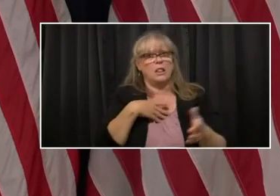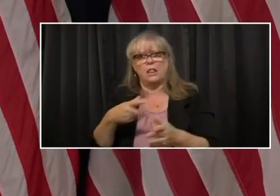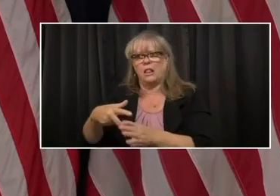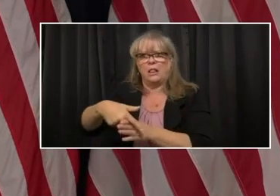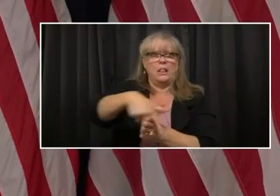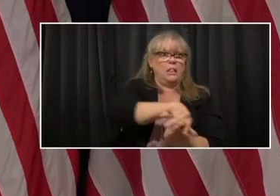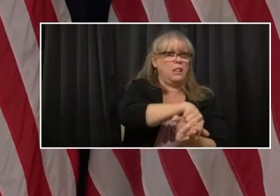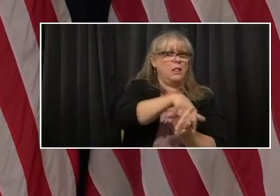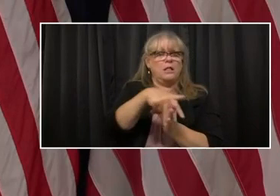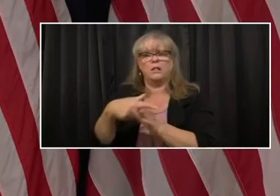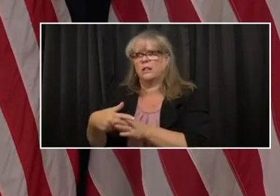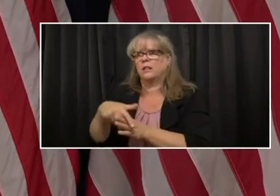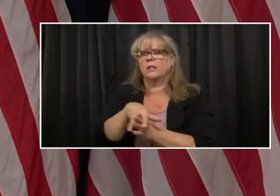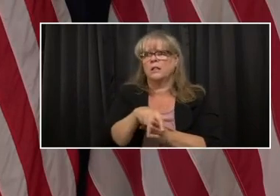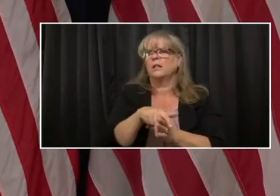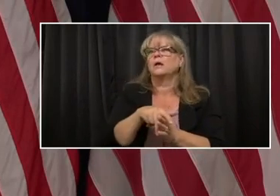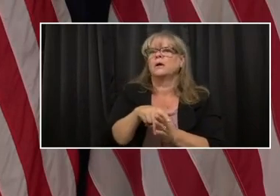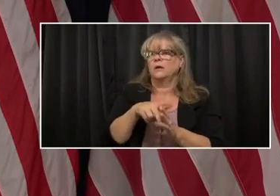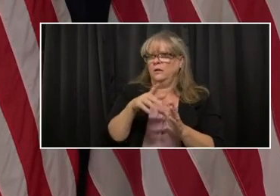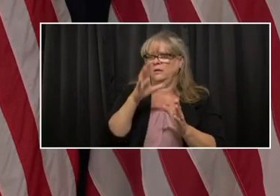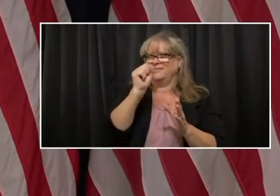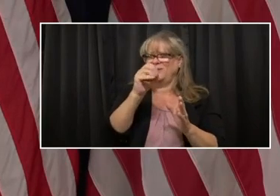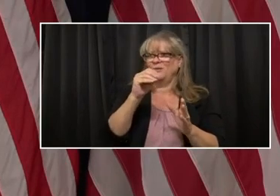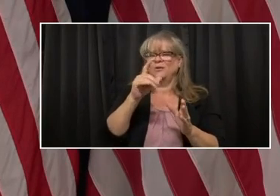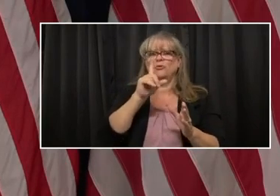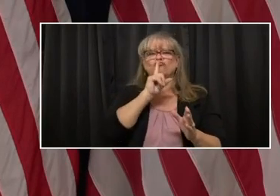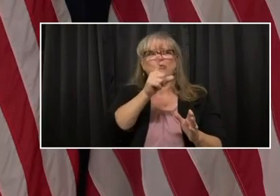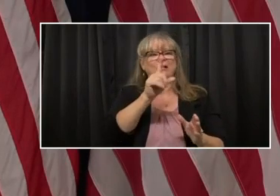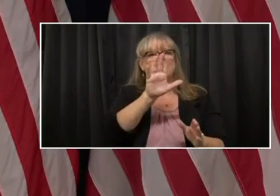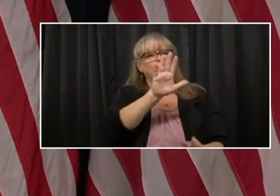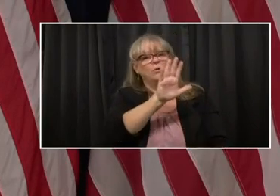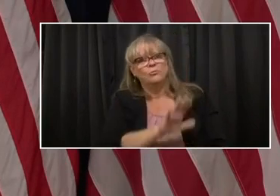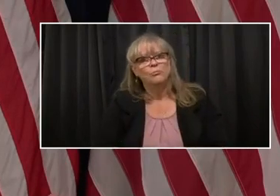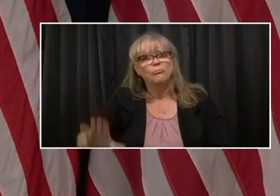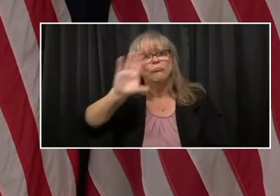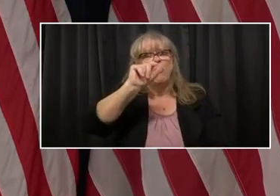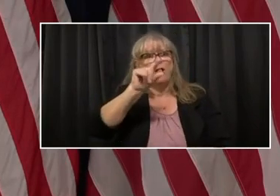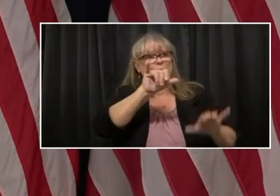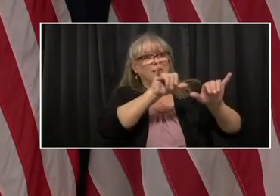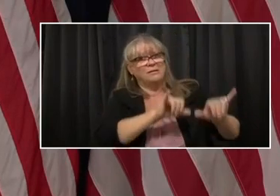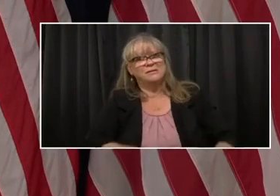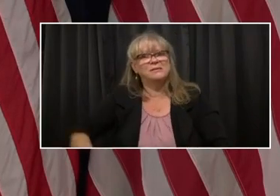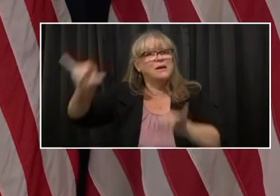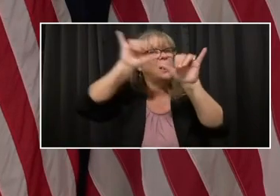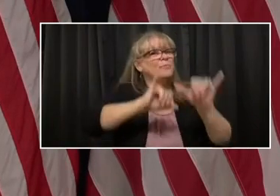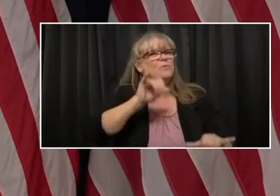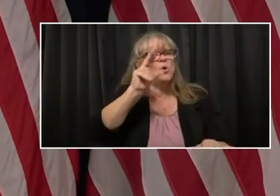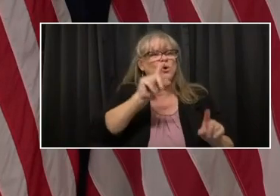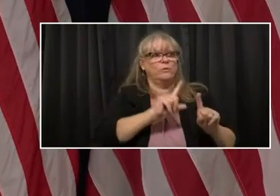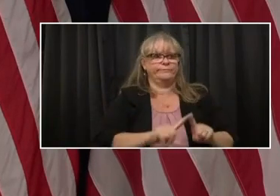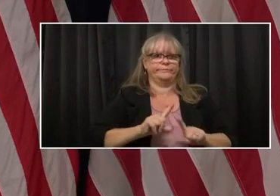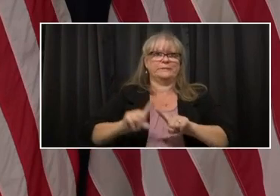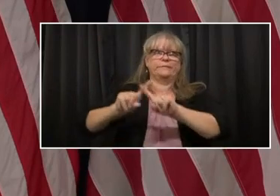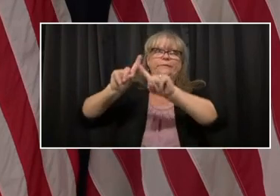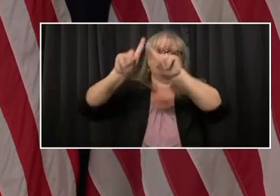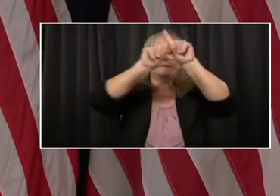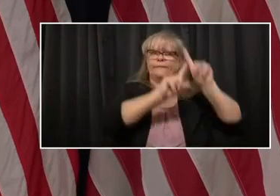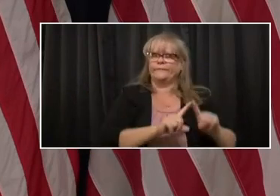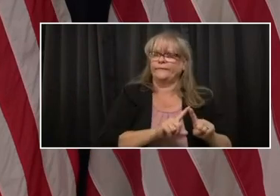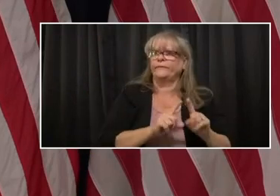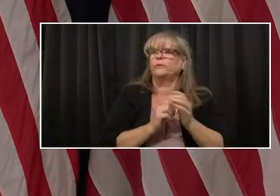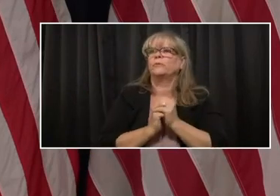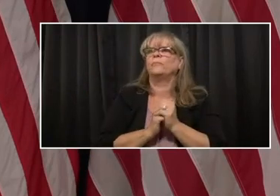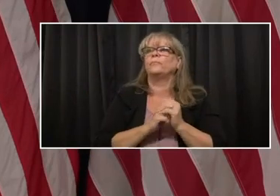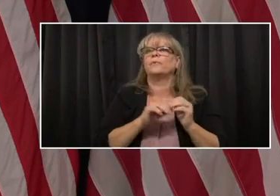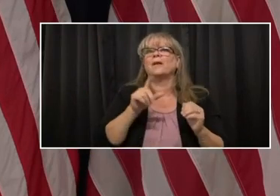state, there's feelings. And I guarantee you, by the way, that mom who wants the 5-day service for